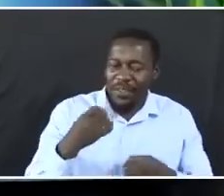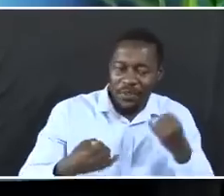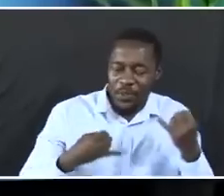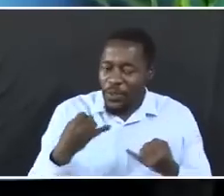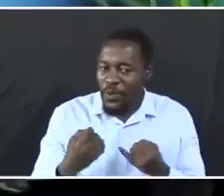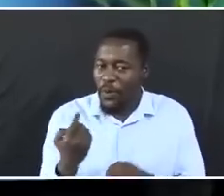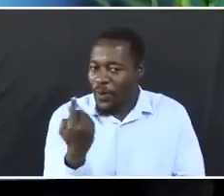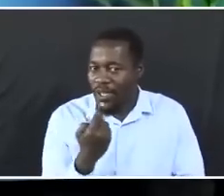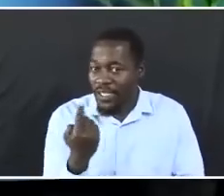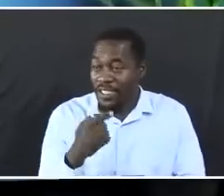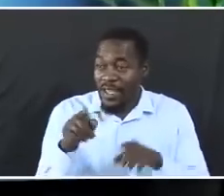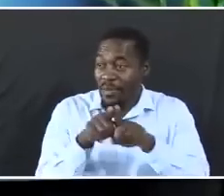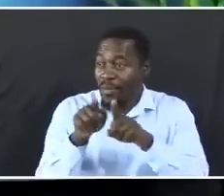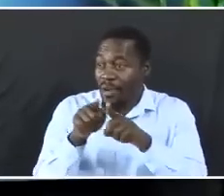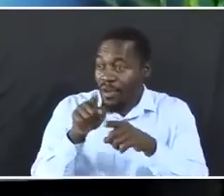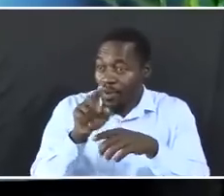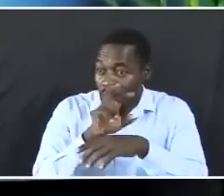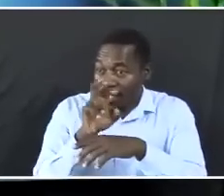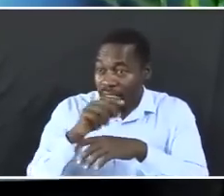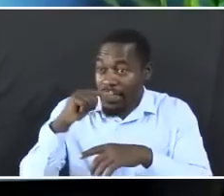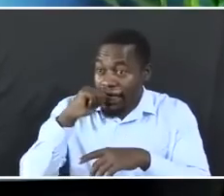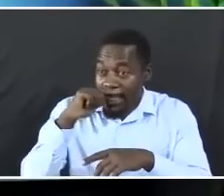including pornography,